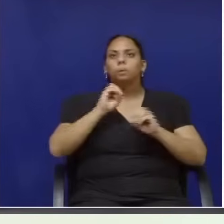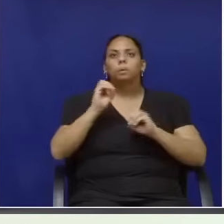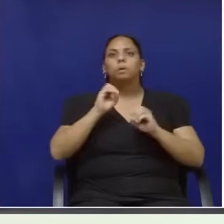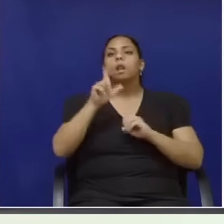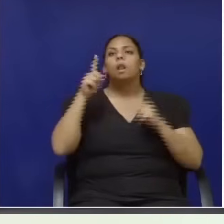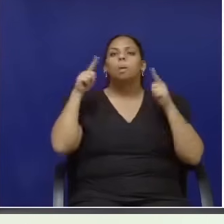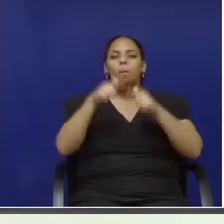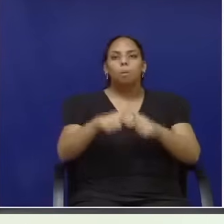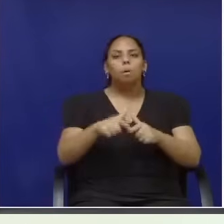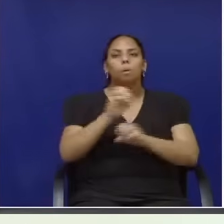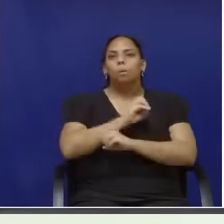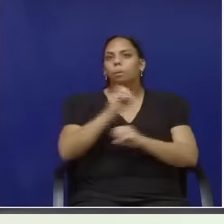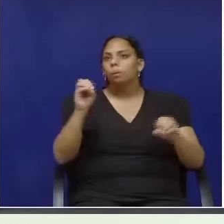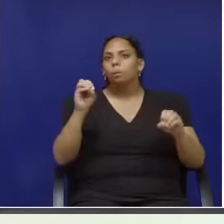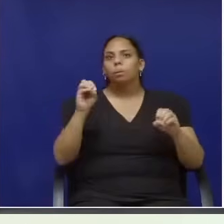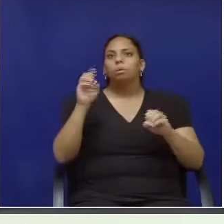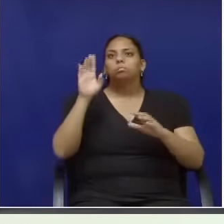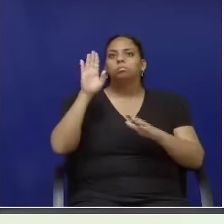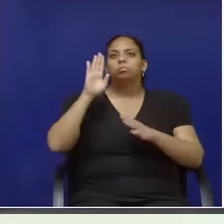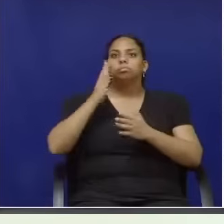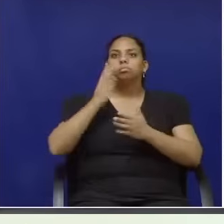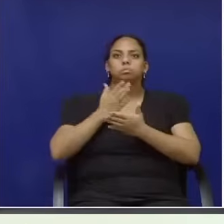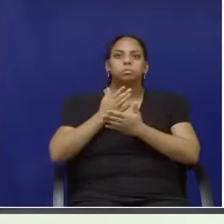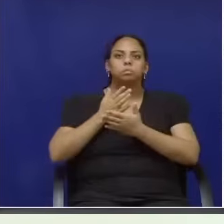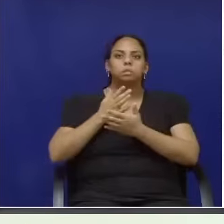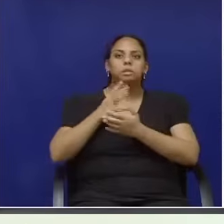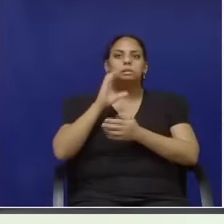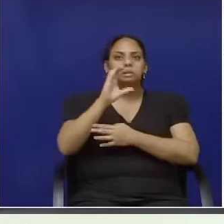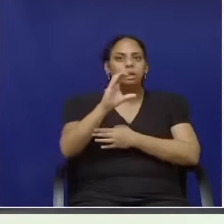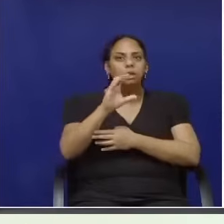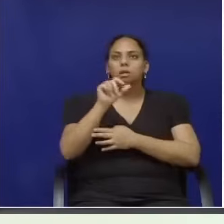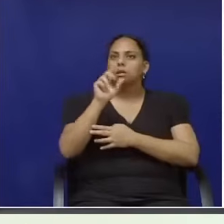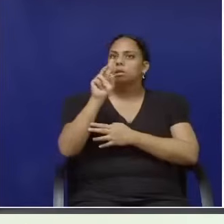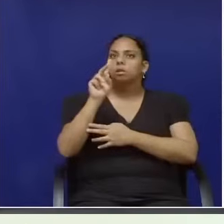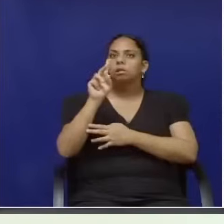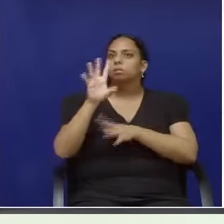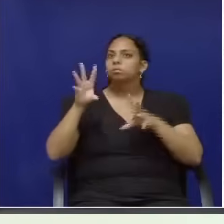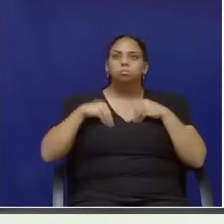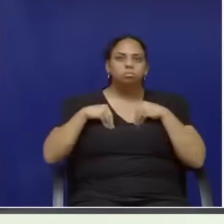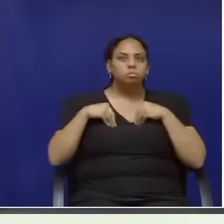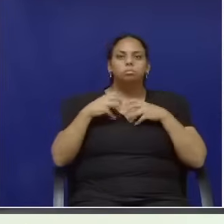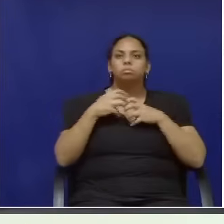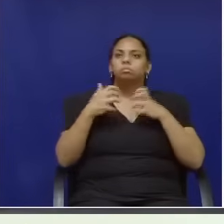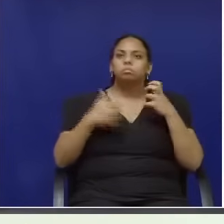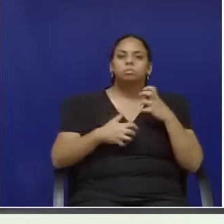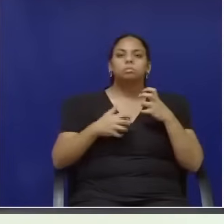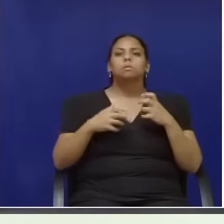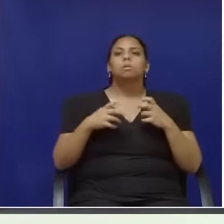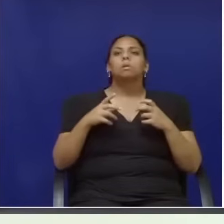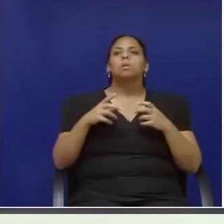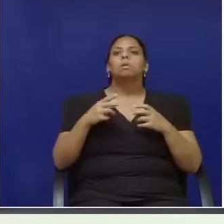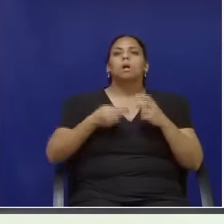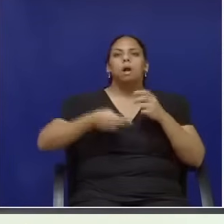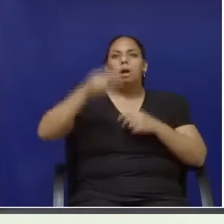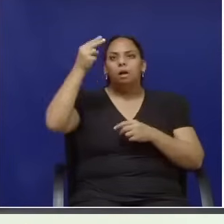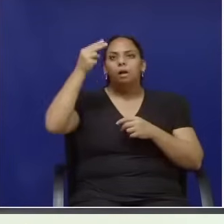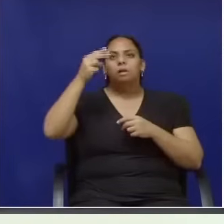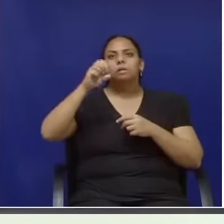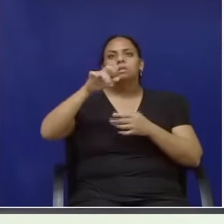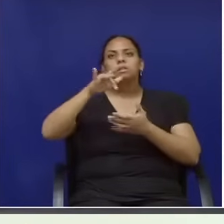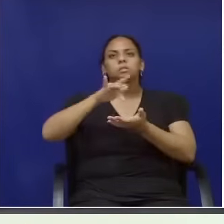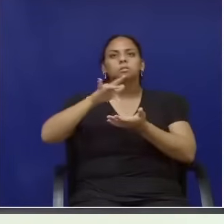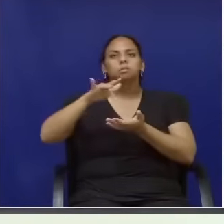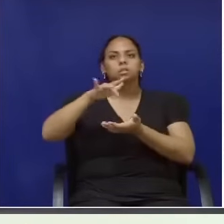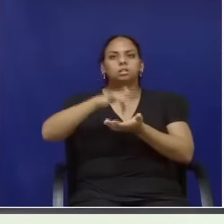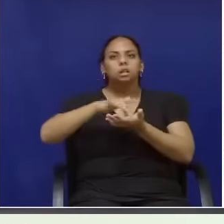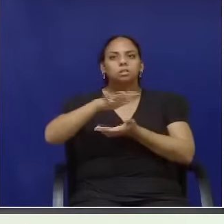declined. B, not applicable. C, the 2 high contact stations were capacitated with